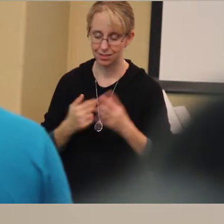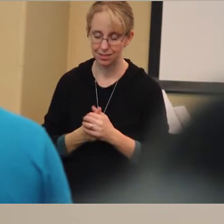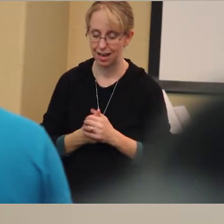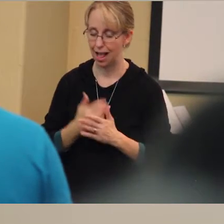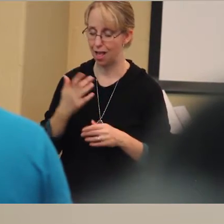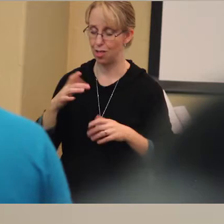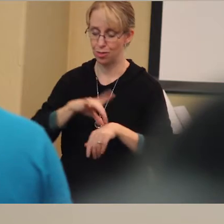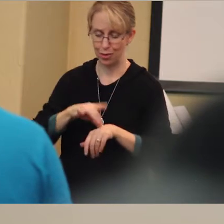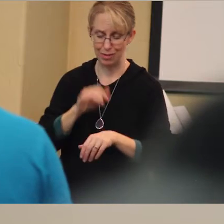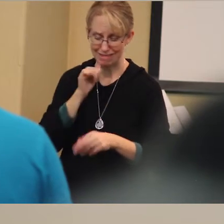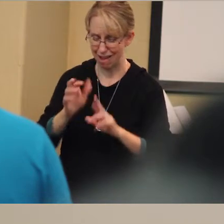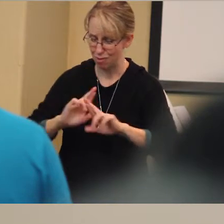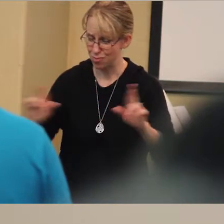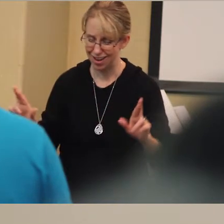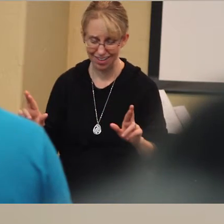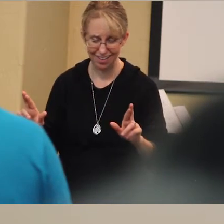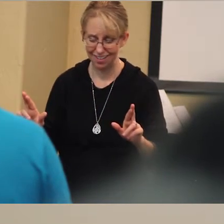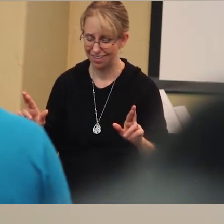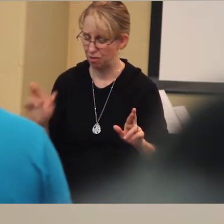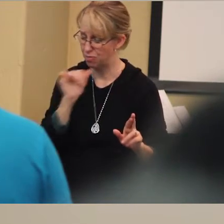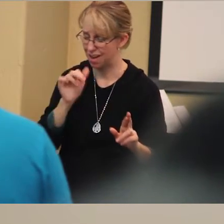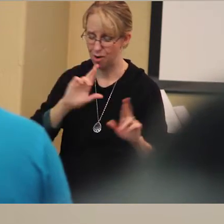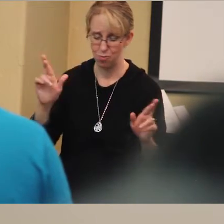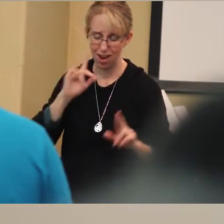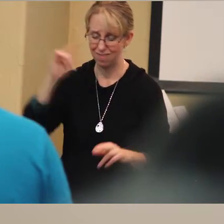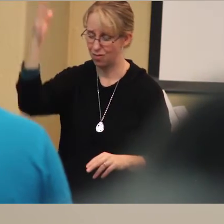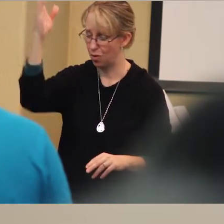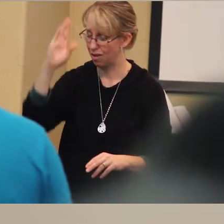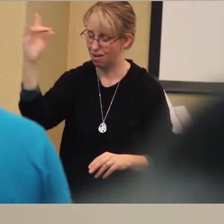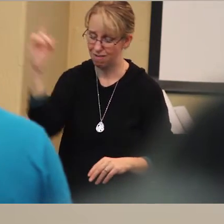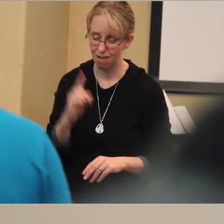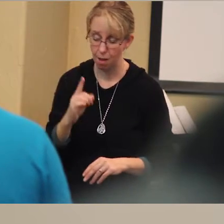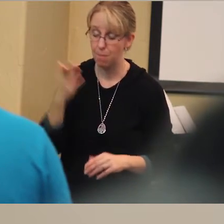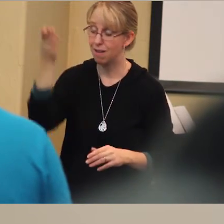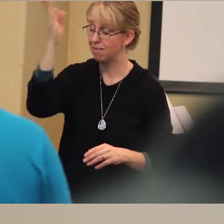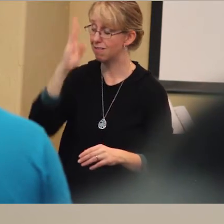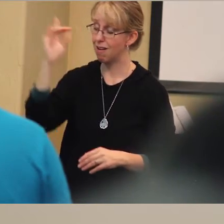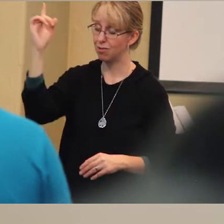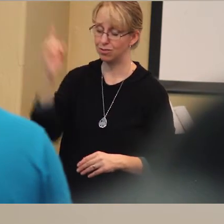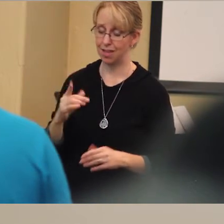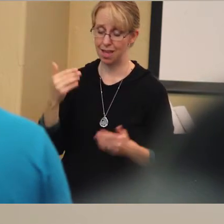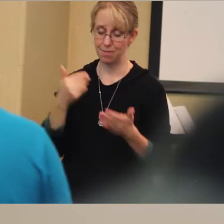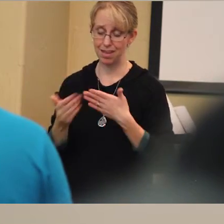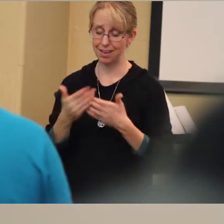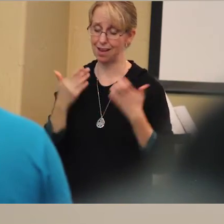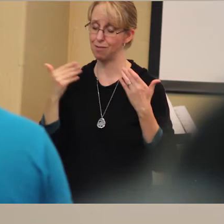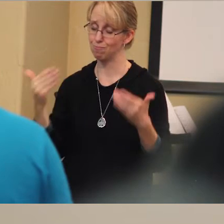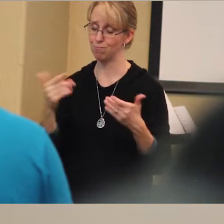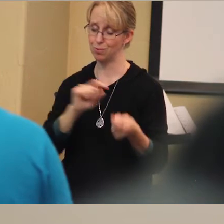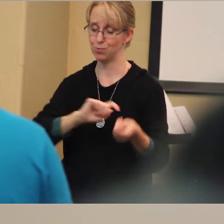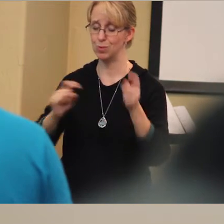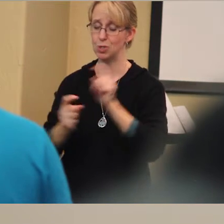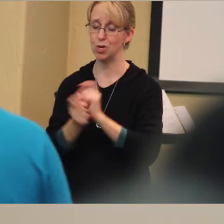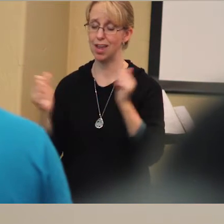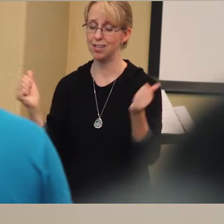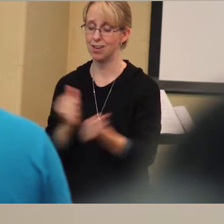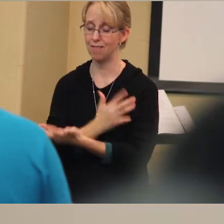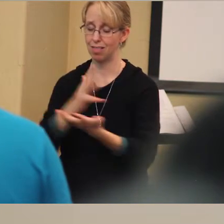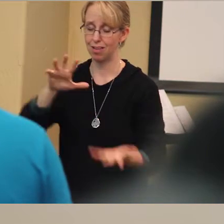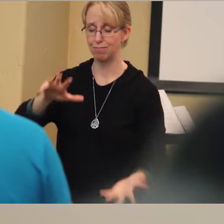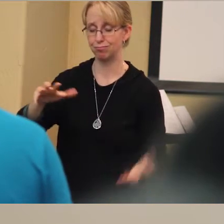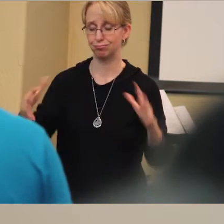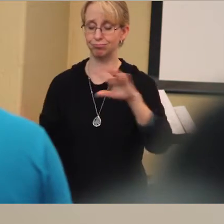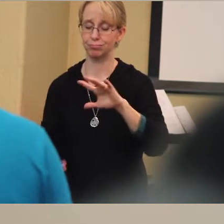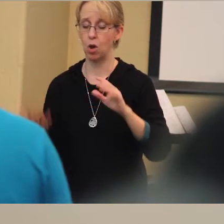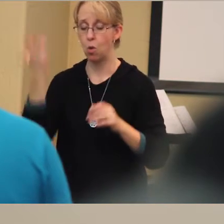ready for it. The world wasn't ready for God to come. And yet you came anyway and you changed everything because of